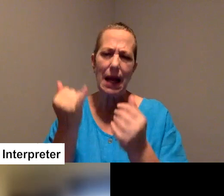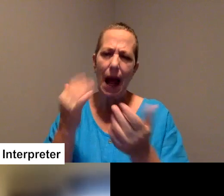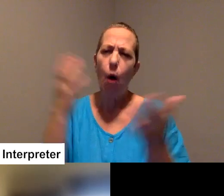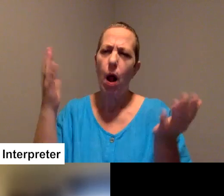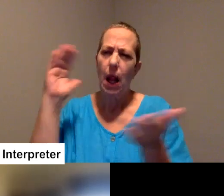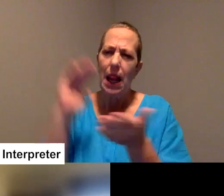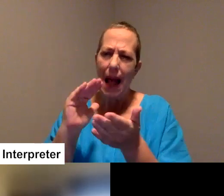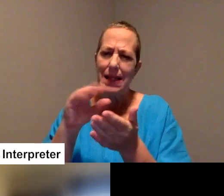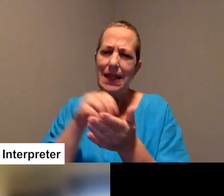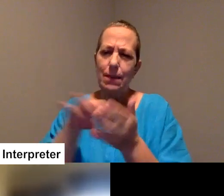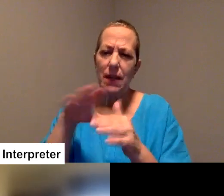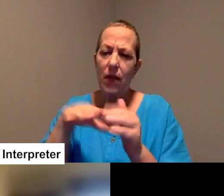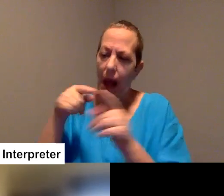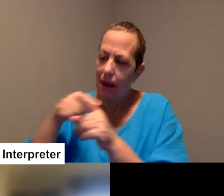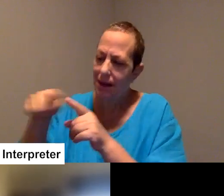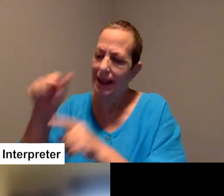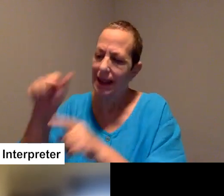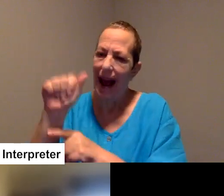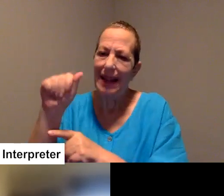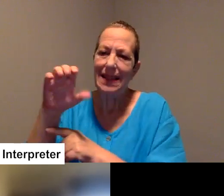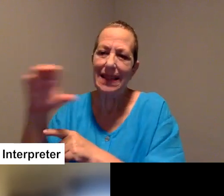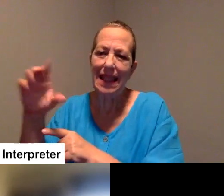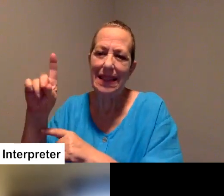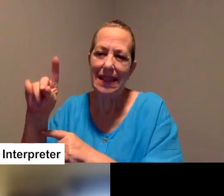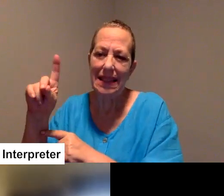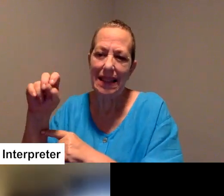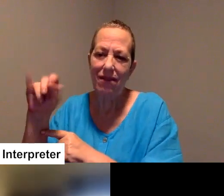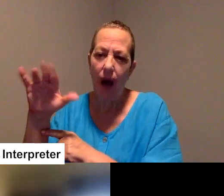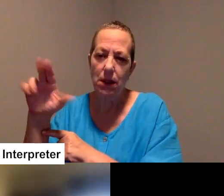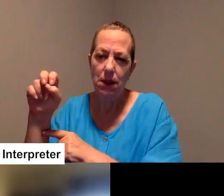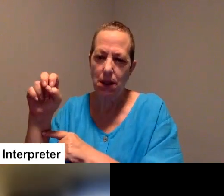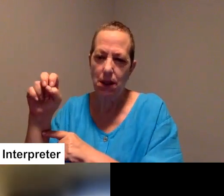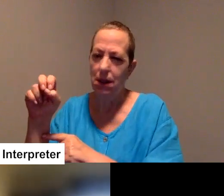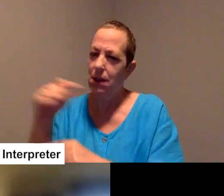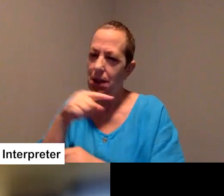dedicated AAC devices that are also on the market.